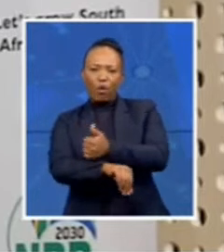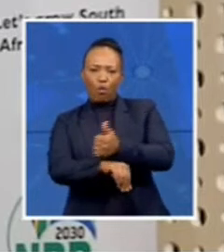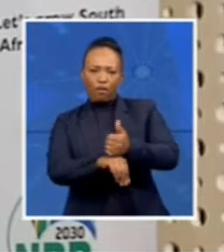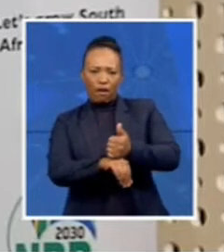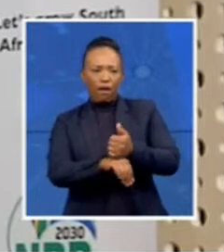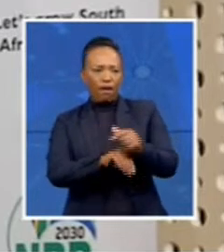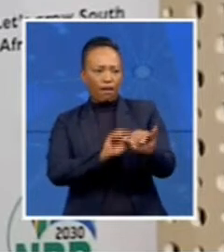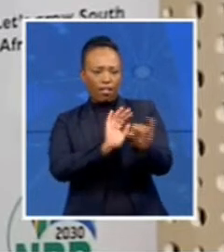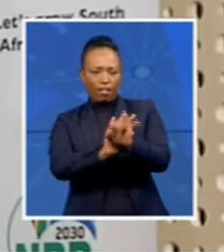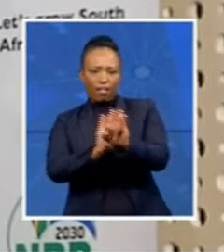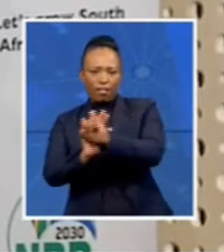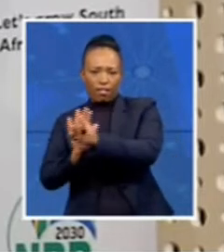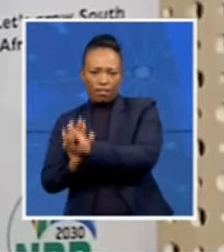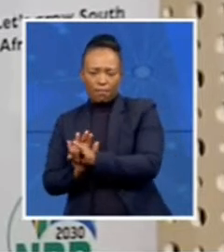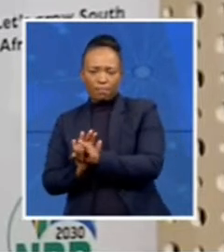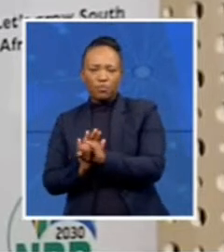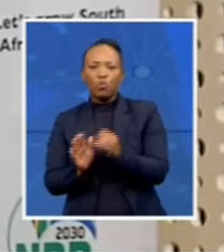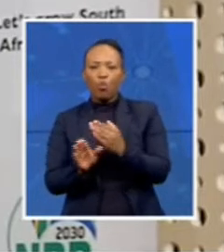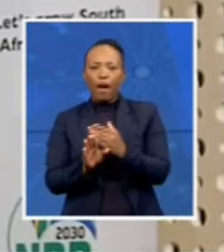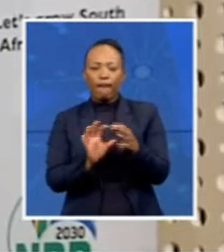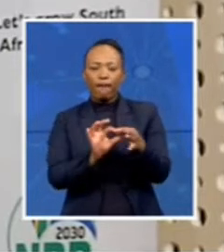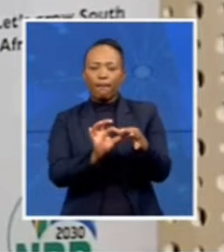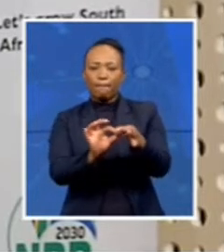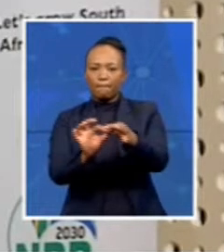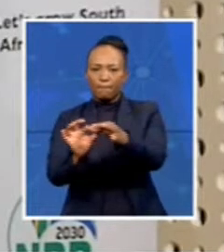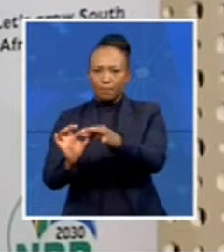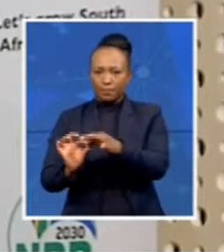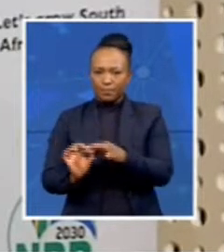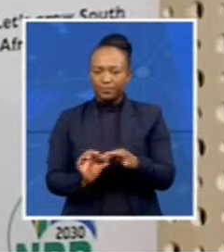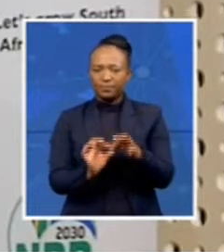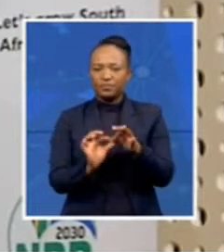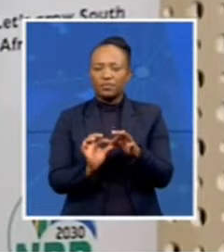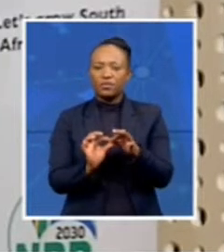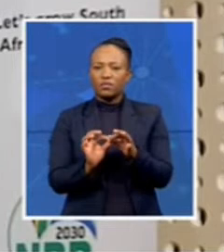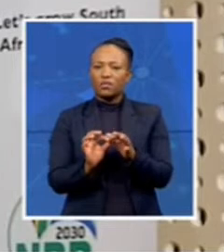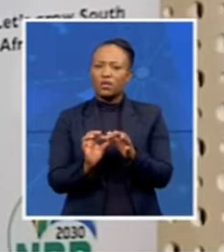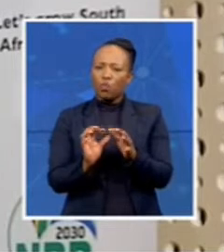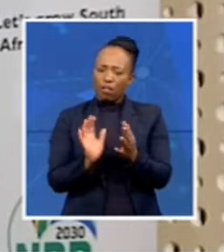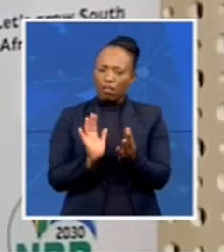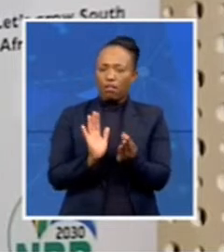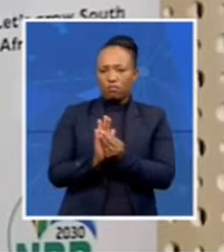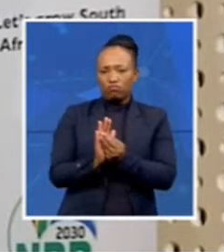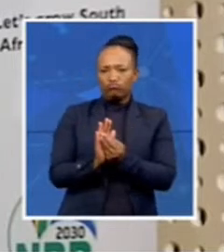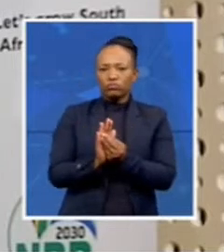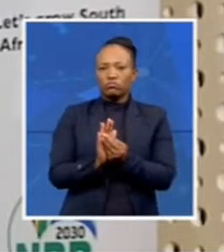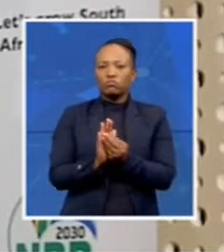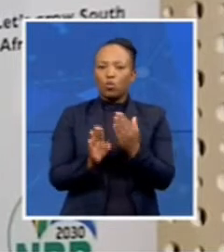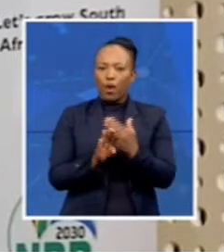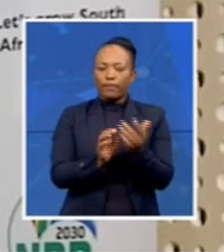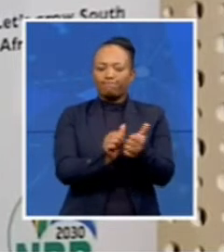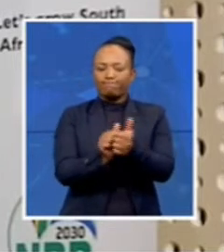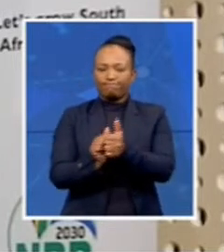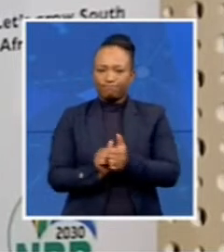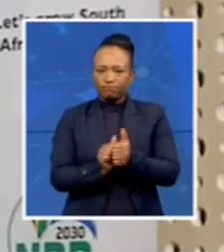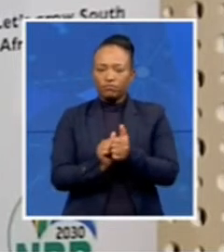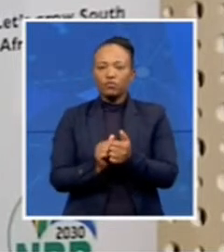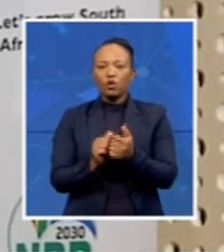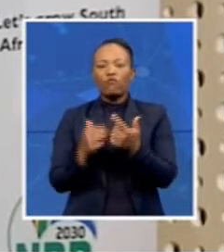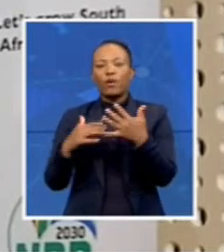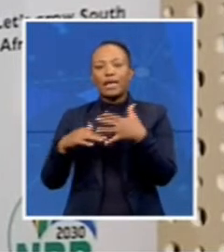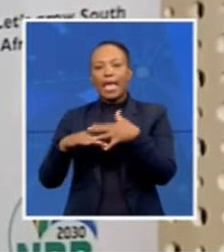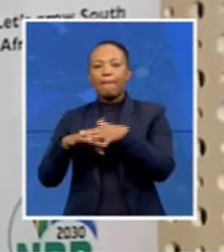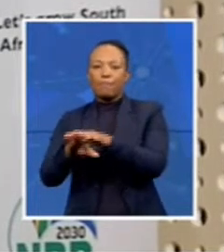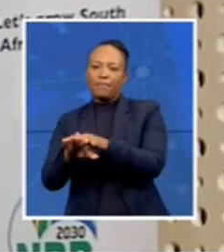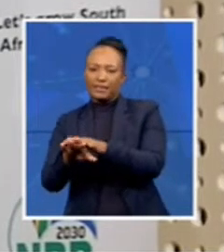these resolutions will be activated once more. Now, on the implementation side, we're working on mechanisms